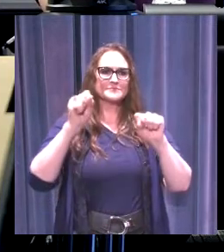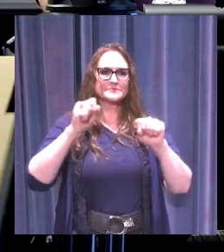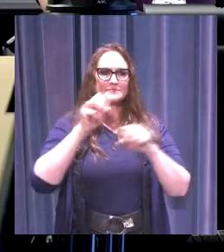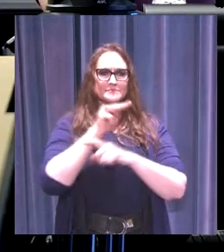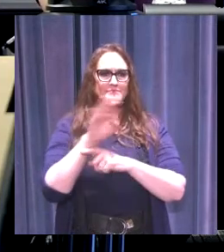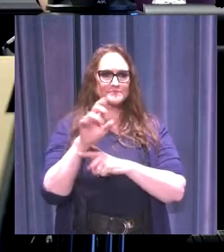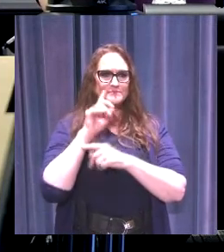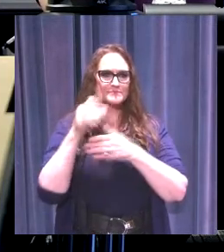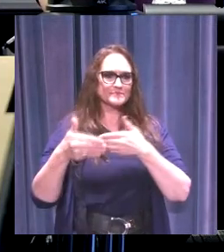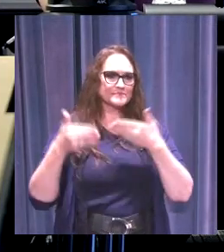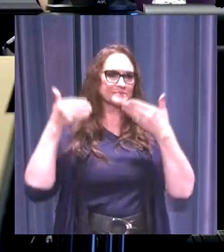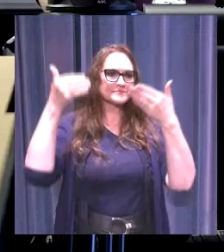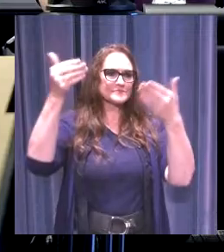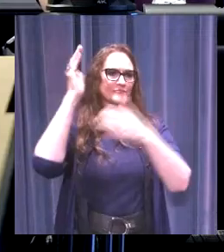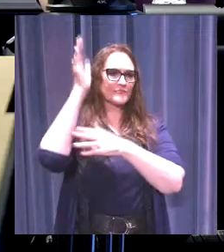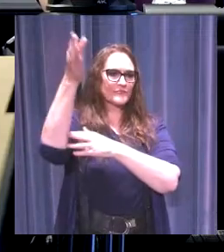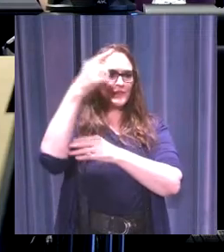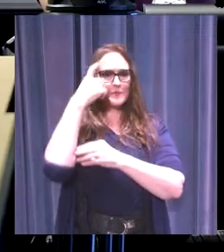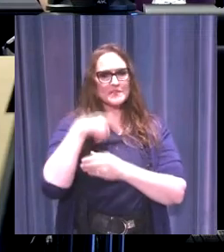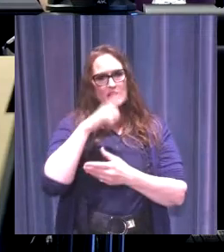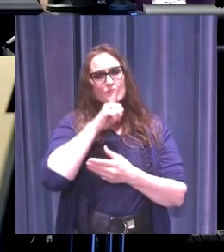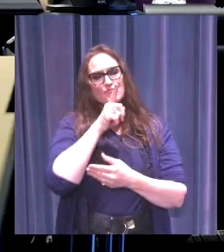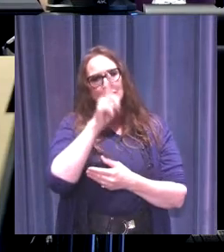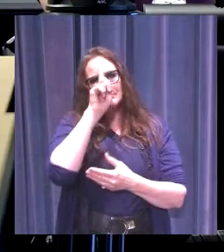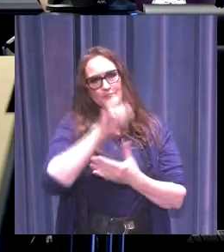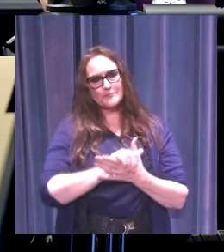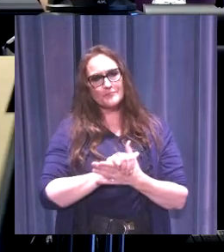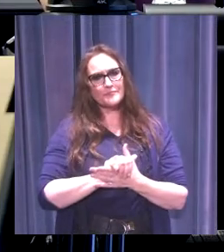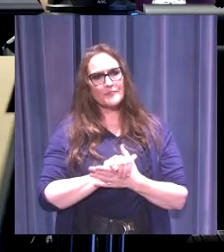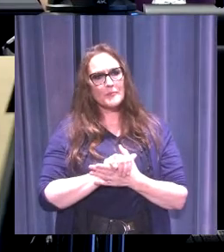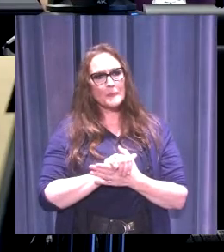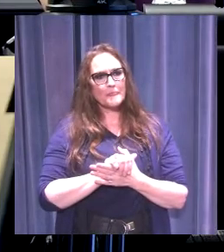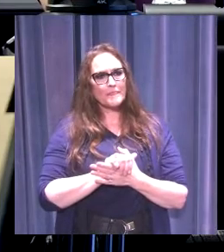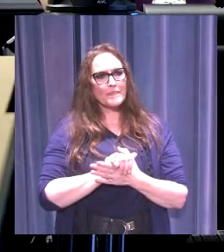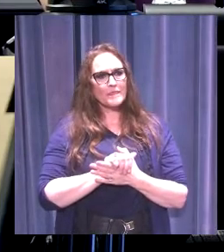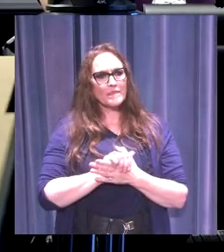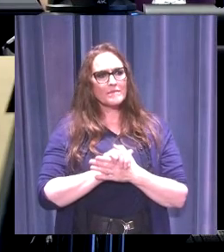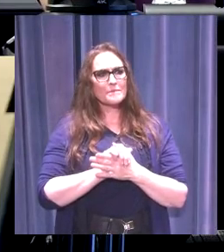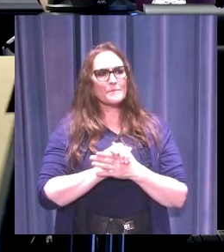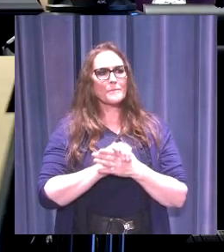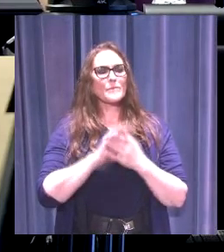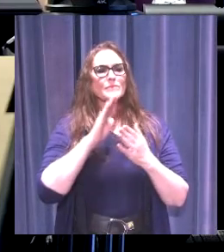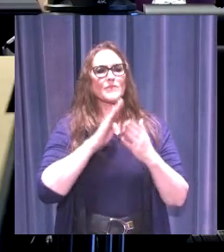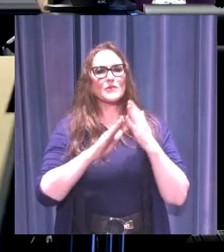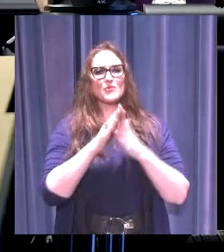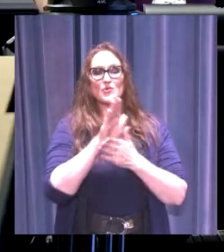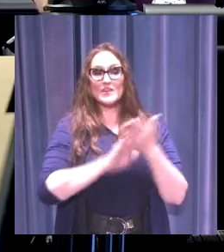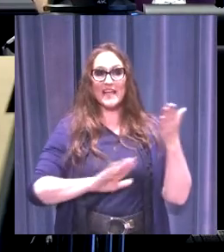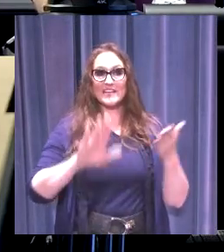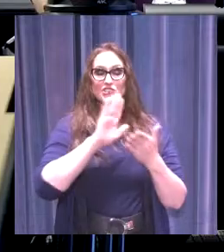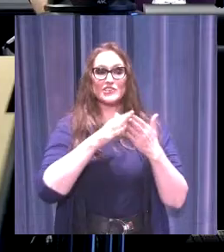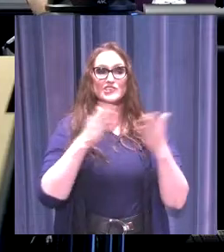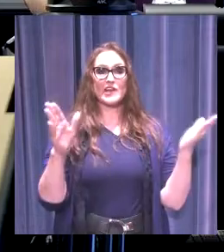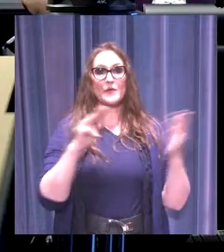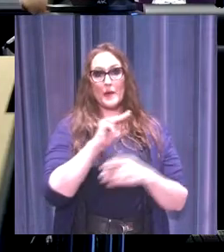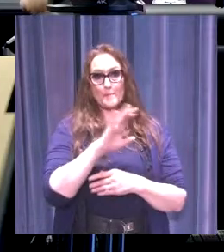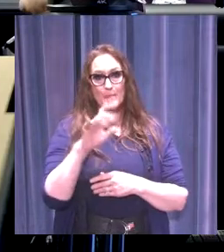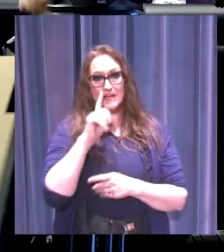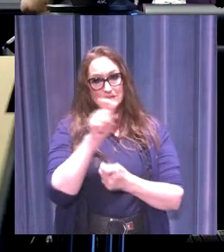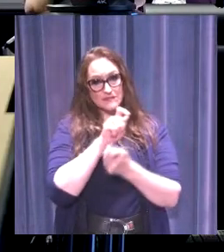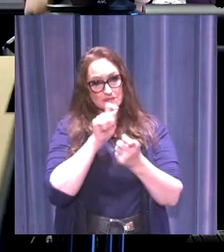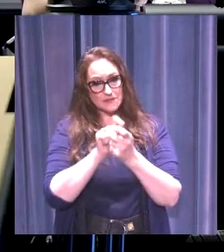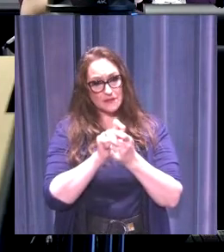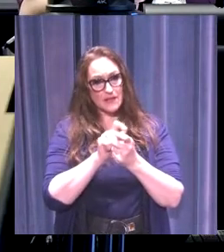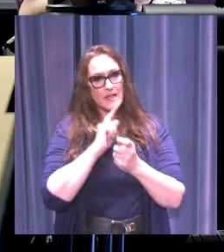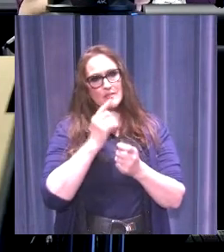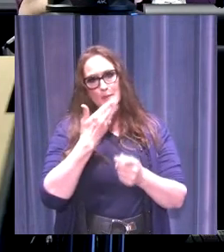because I truly believe that community colleges in general and Mott in particular